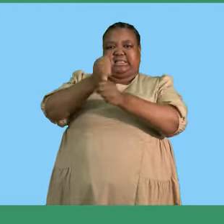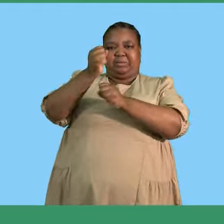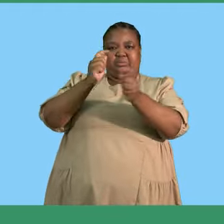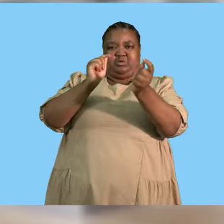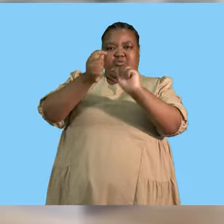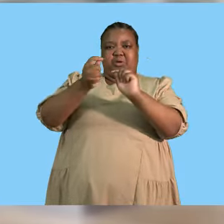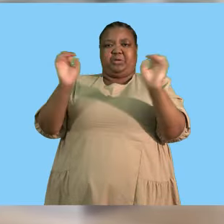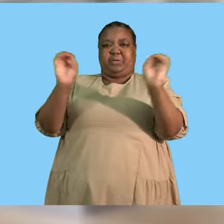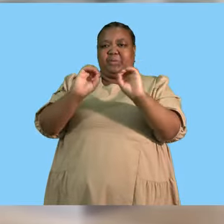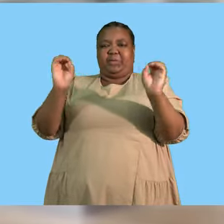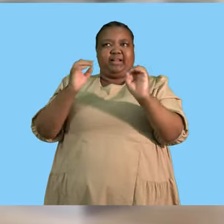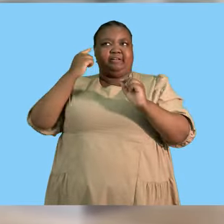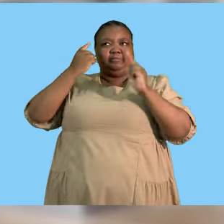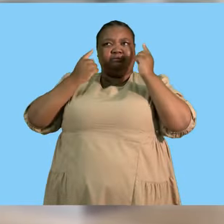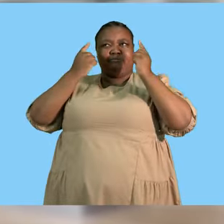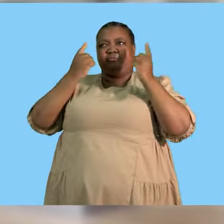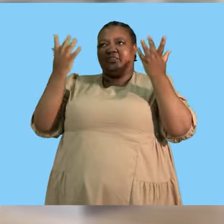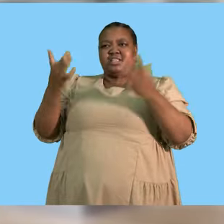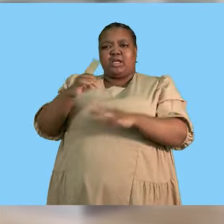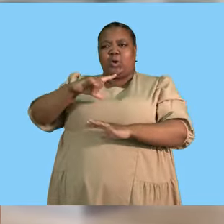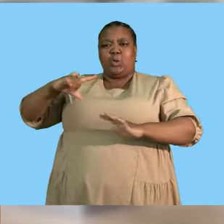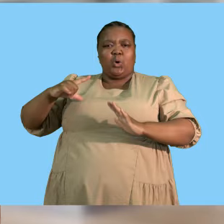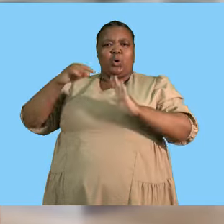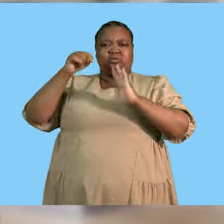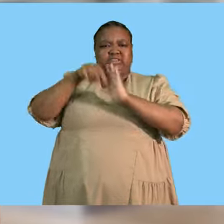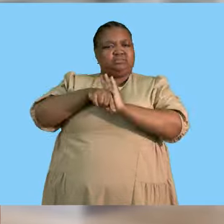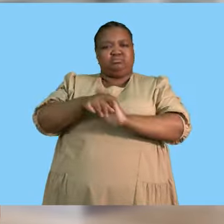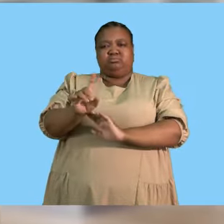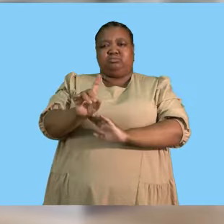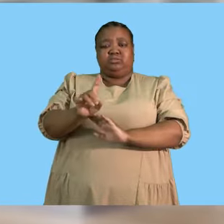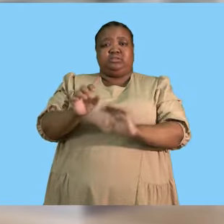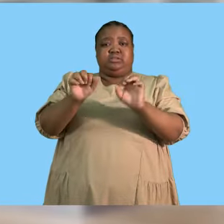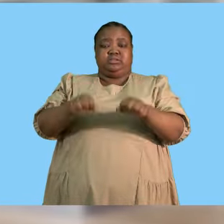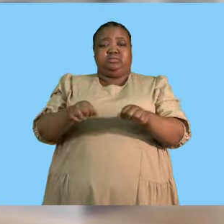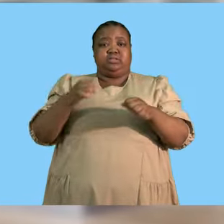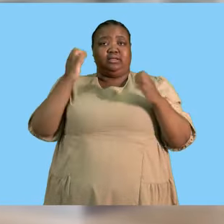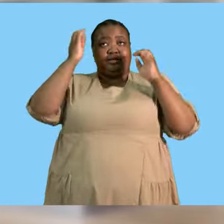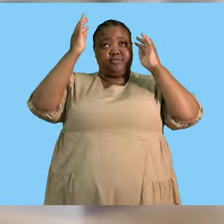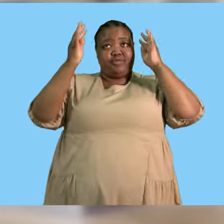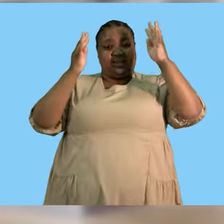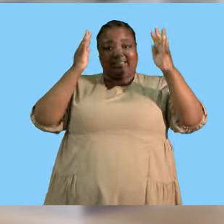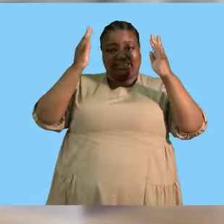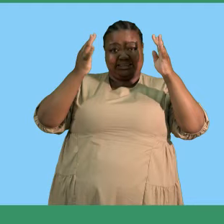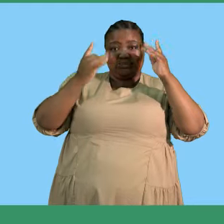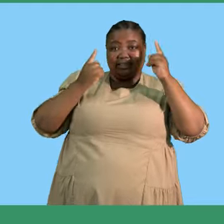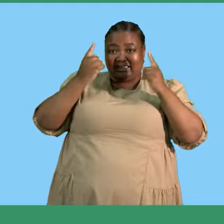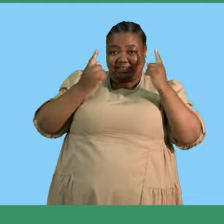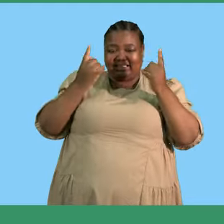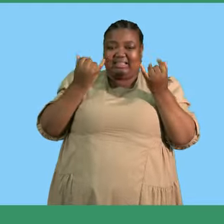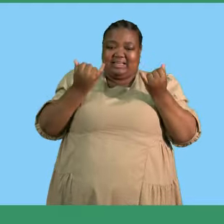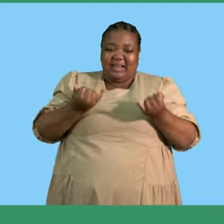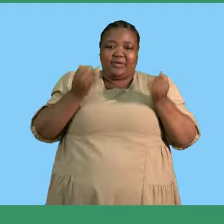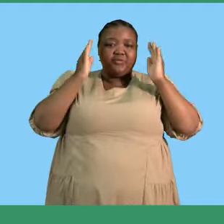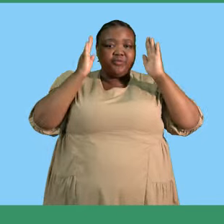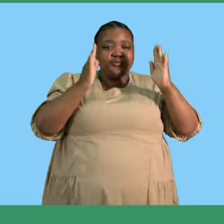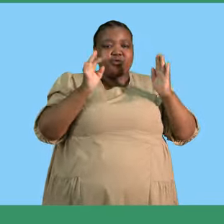used to. There is no need for us to think long and hard about it. But the moment you apply creative thinking,